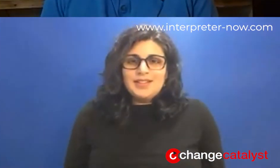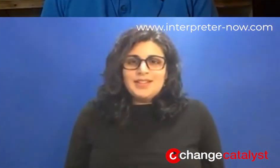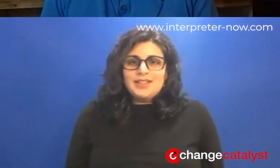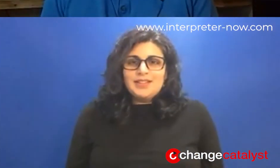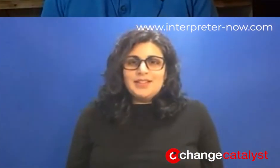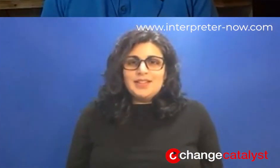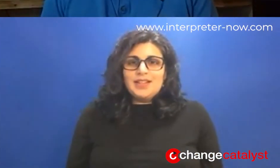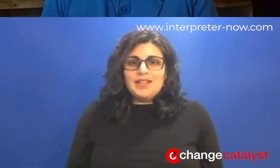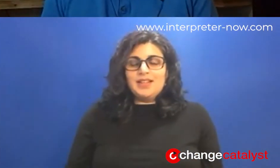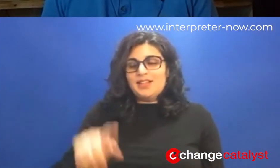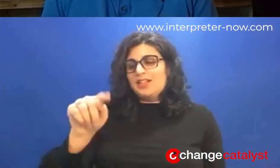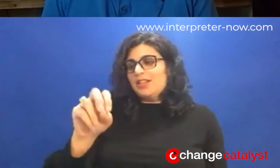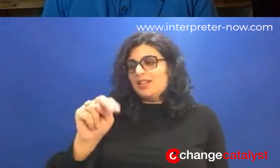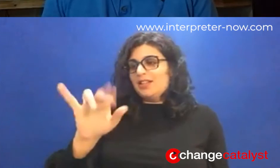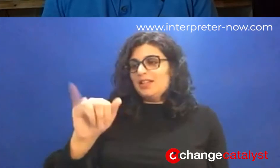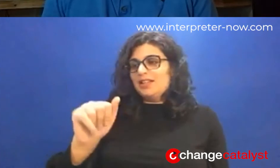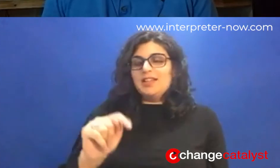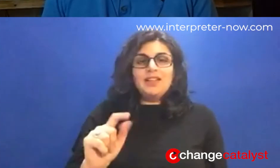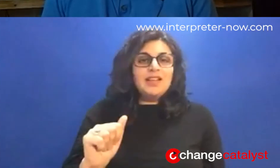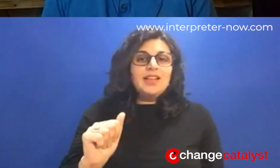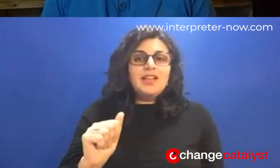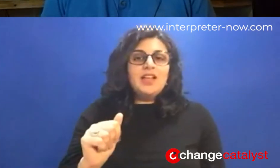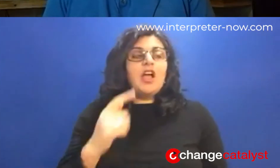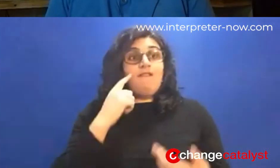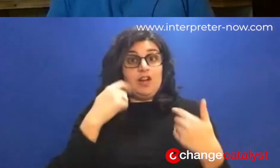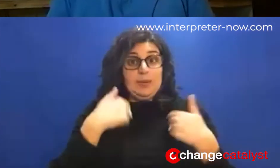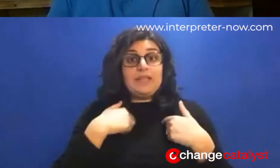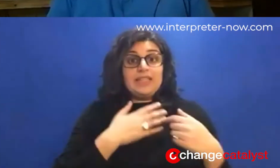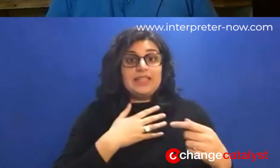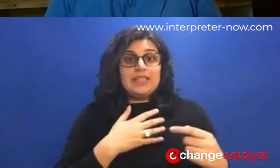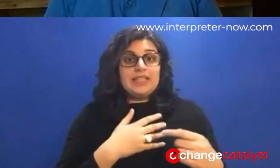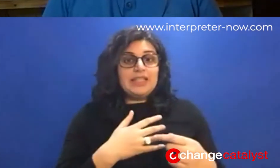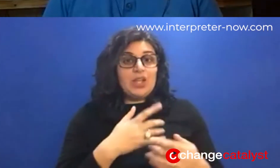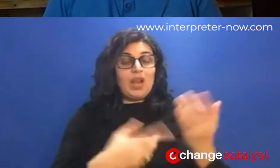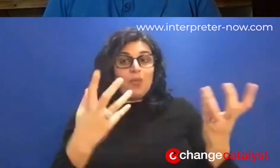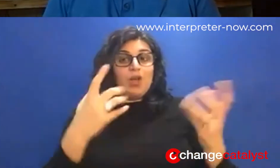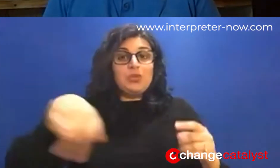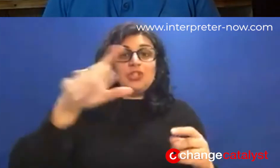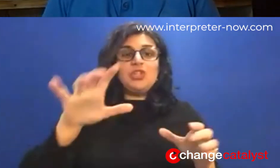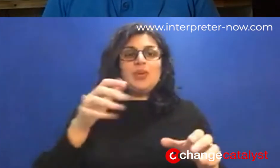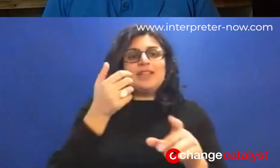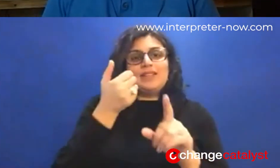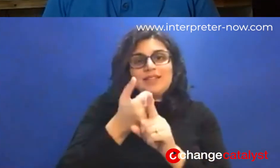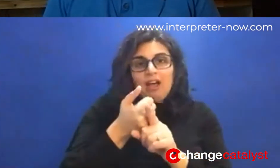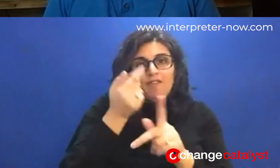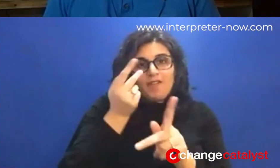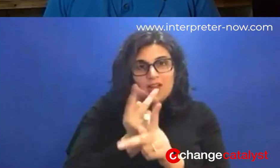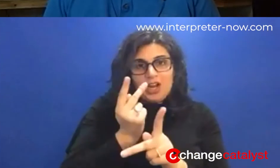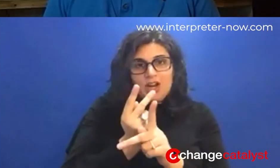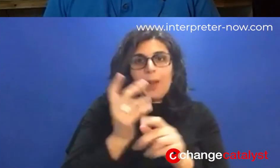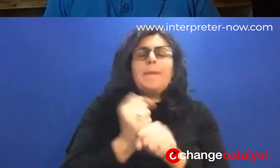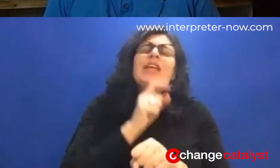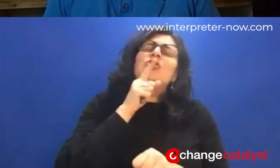For me, what I would like you to do is self-care. Make sure you